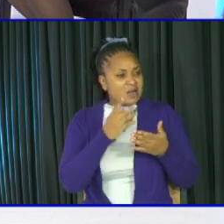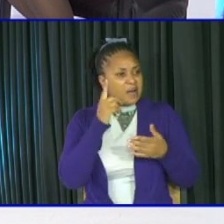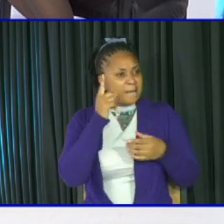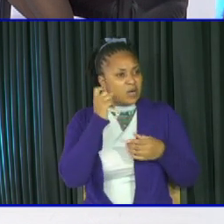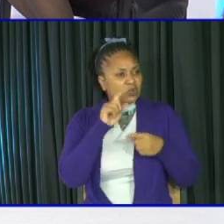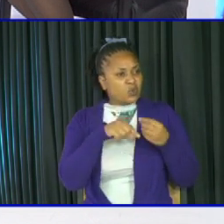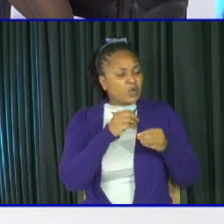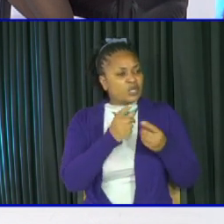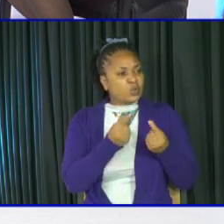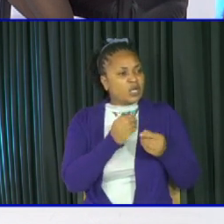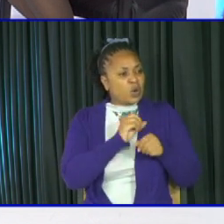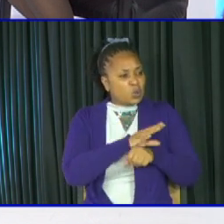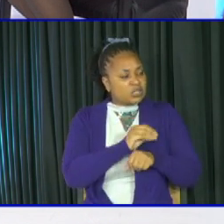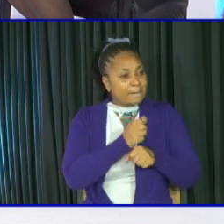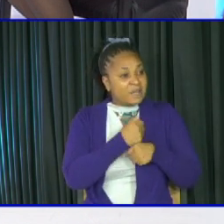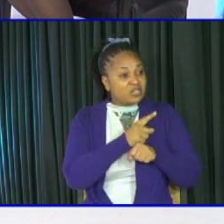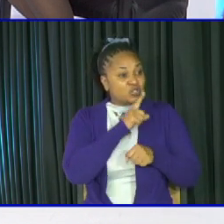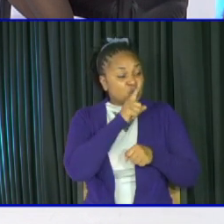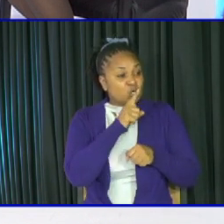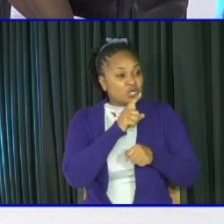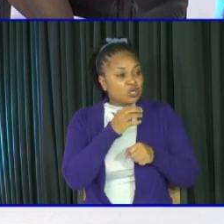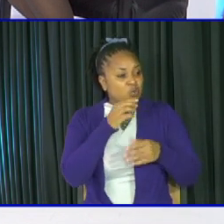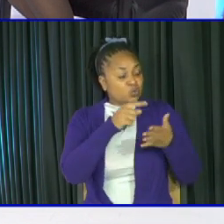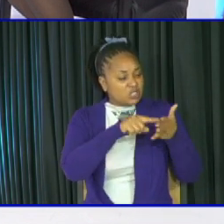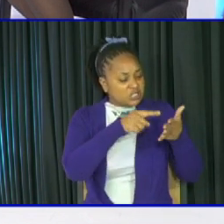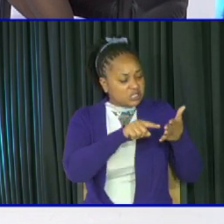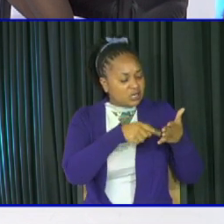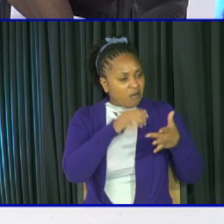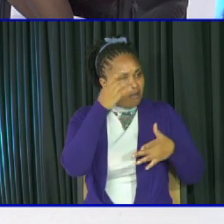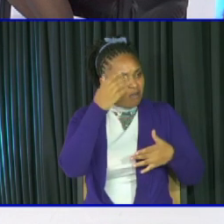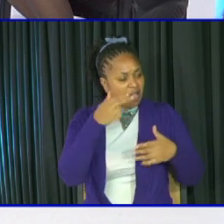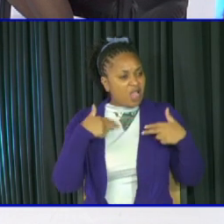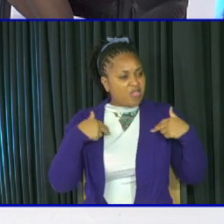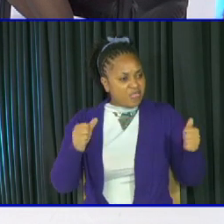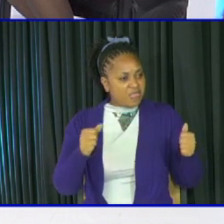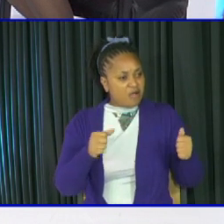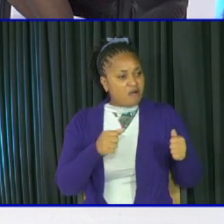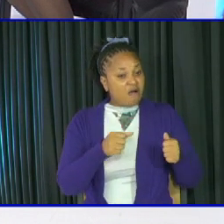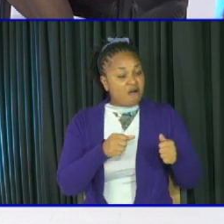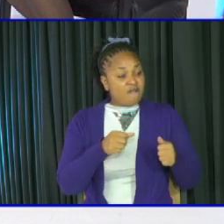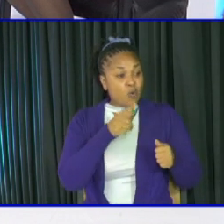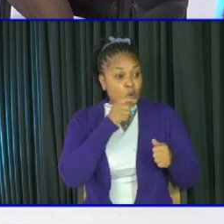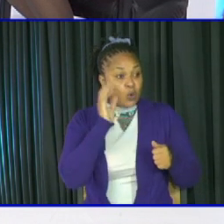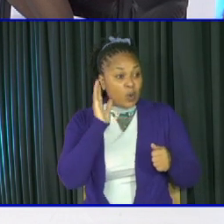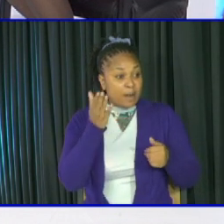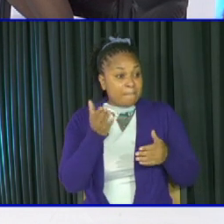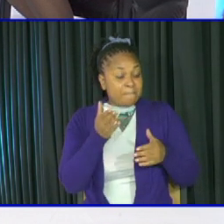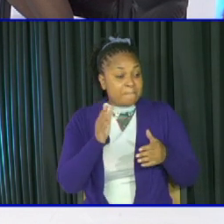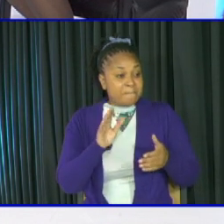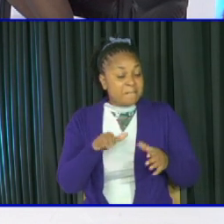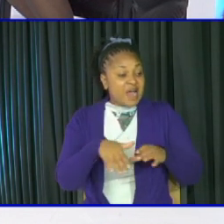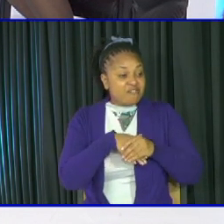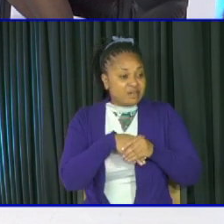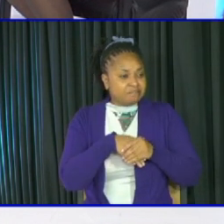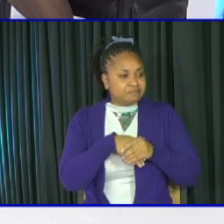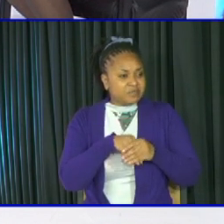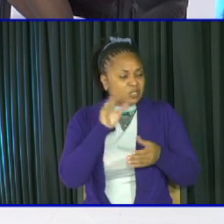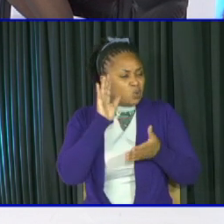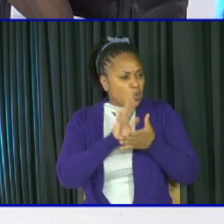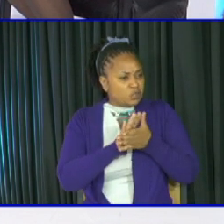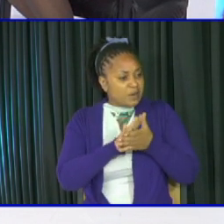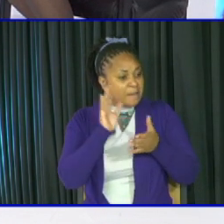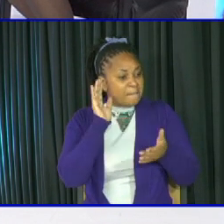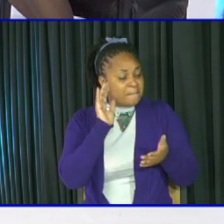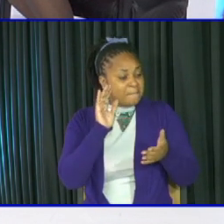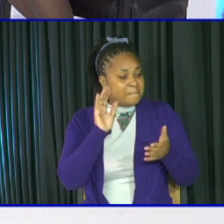them, make sure that you check out the health condition of your partner. But your husband decided to marry you, even though he knew that you would have had a heart